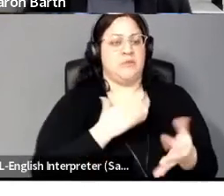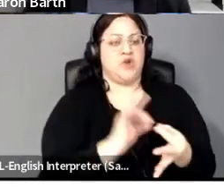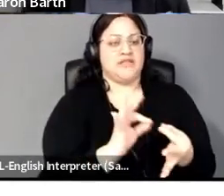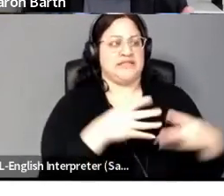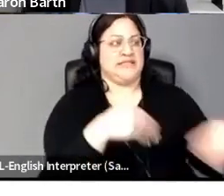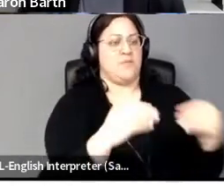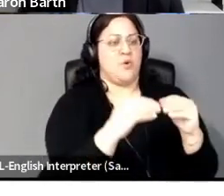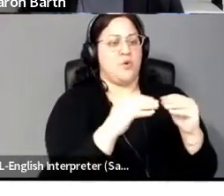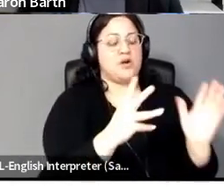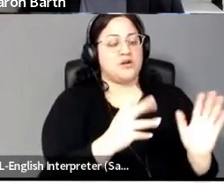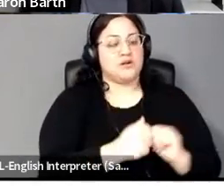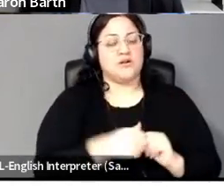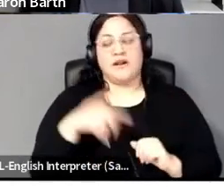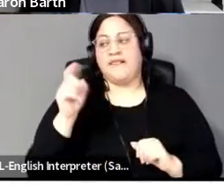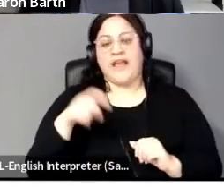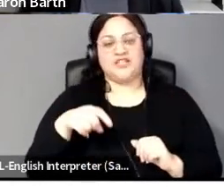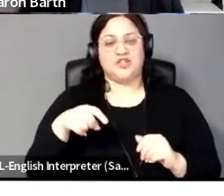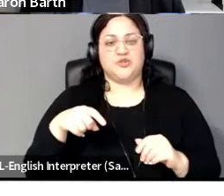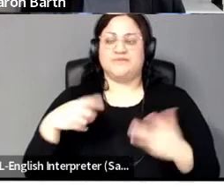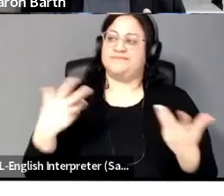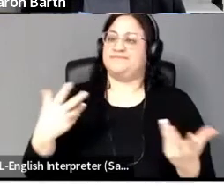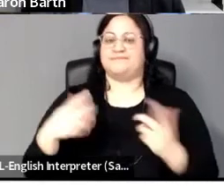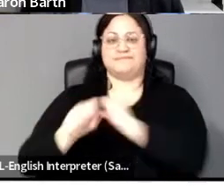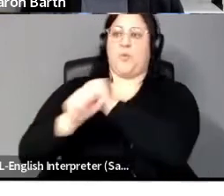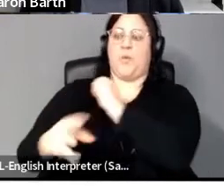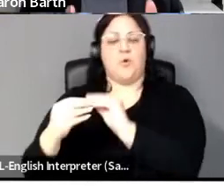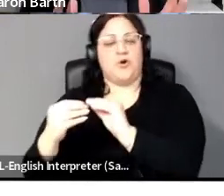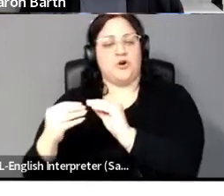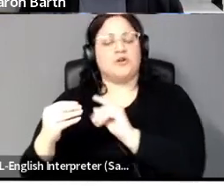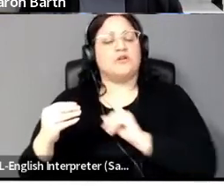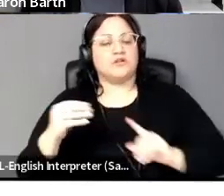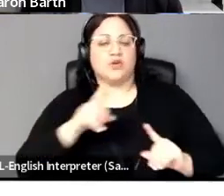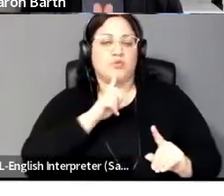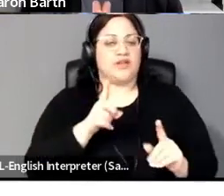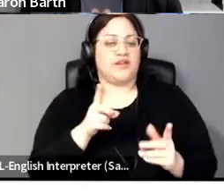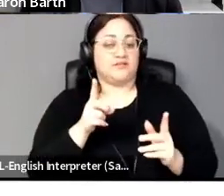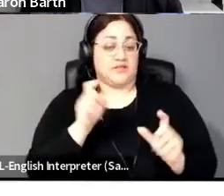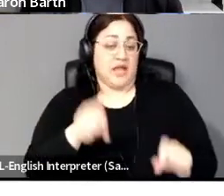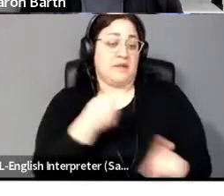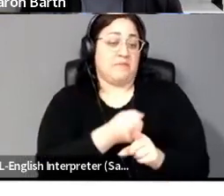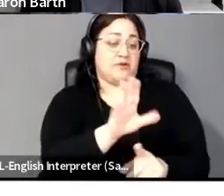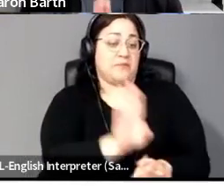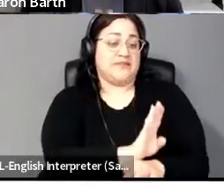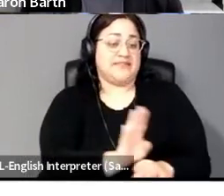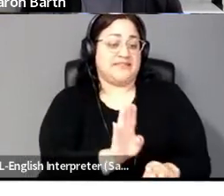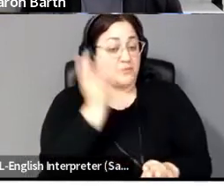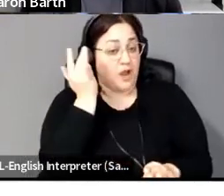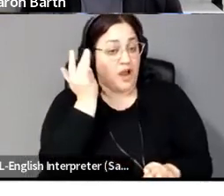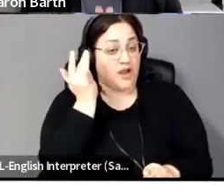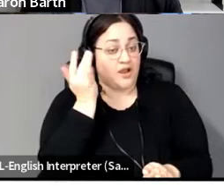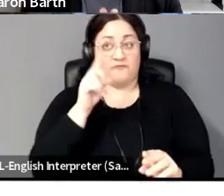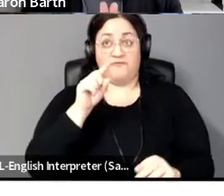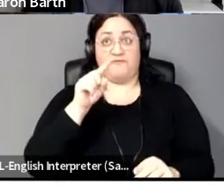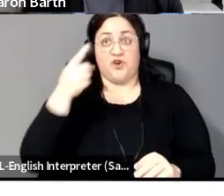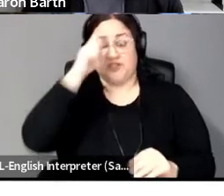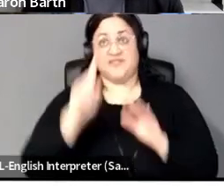Now that may be correct, right? So the remedy here is the quick question to ask yourself